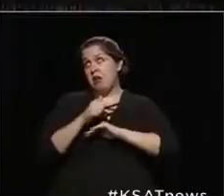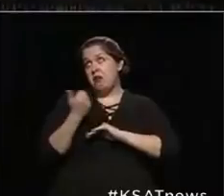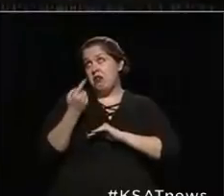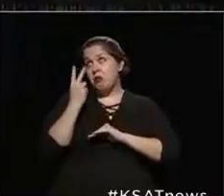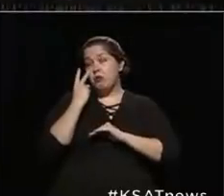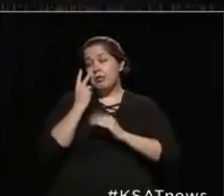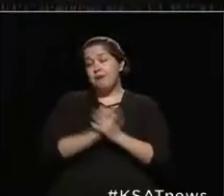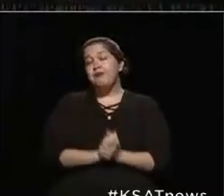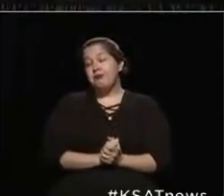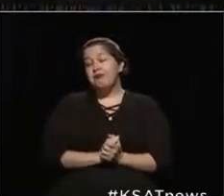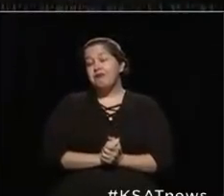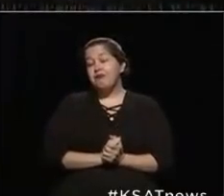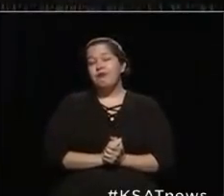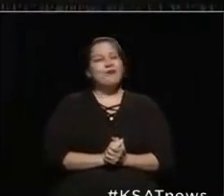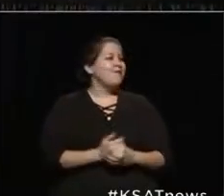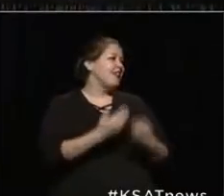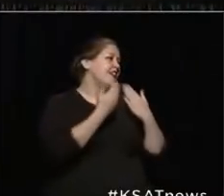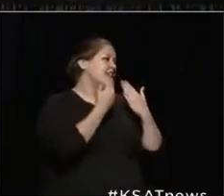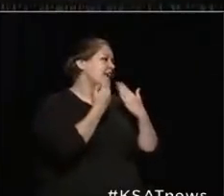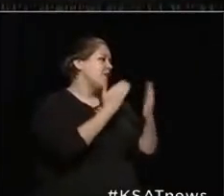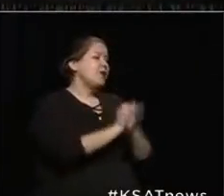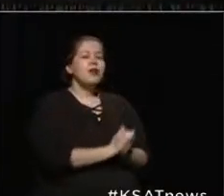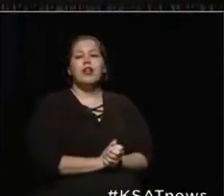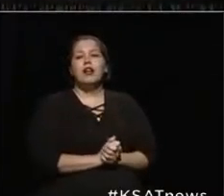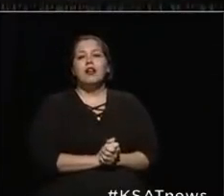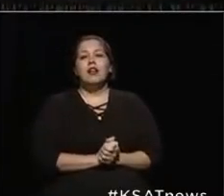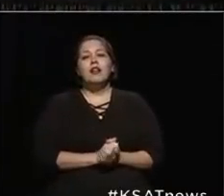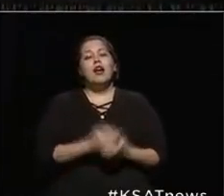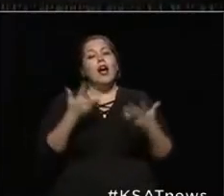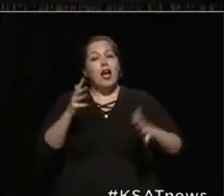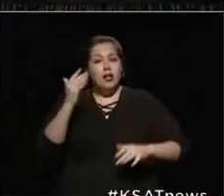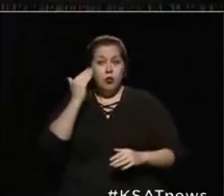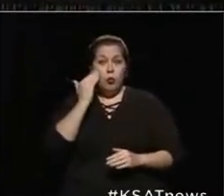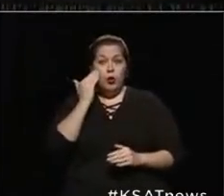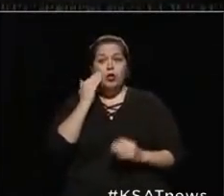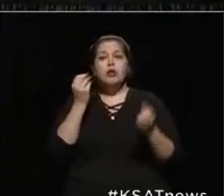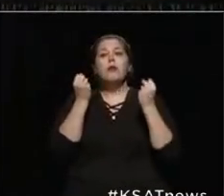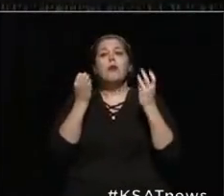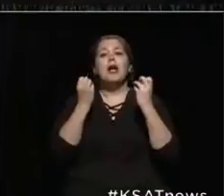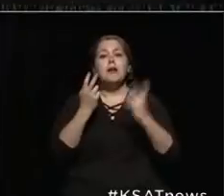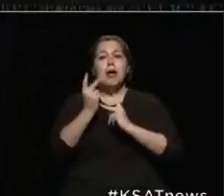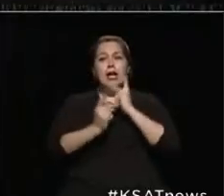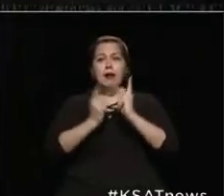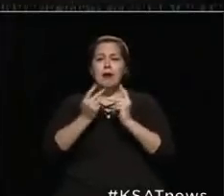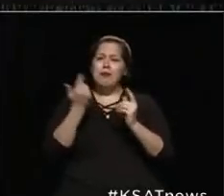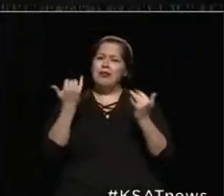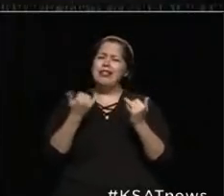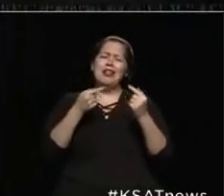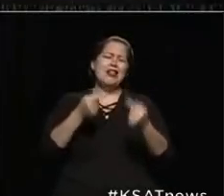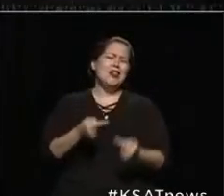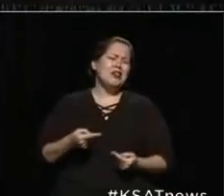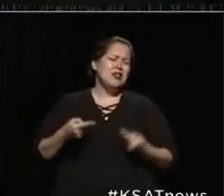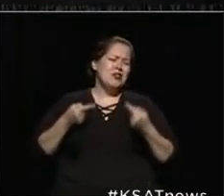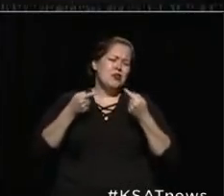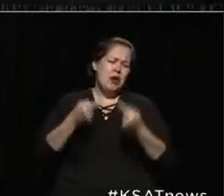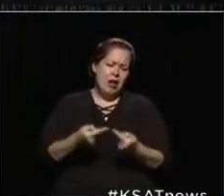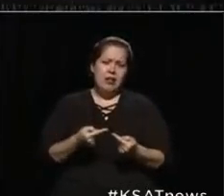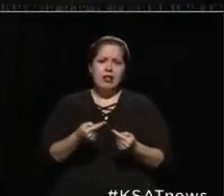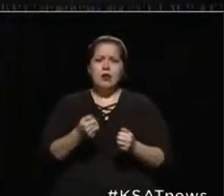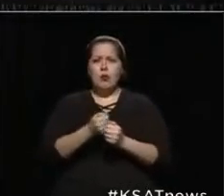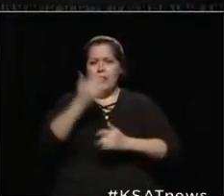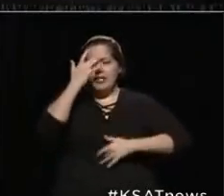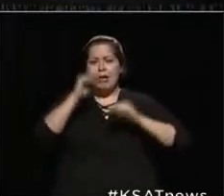too. Thanks. Great. Thank you, Judge. And we know lots of folks are struggling right now through this pandemic.